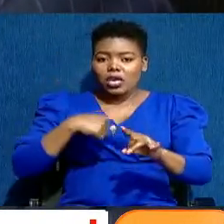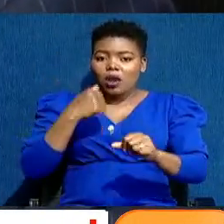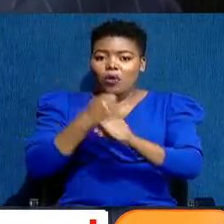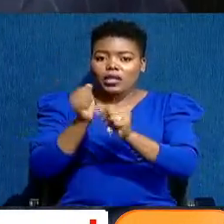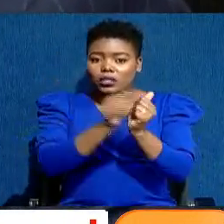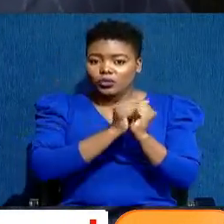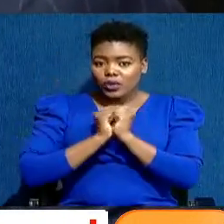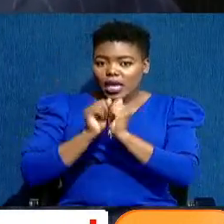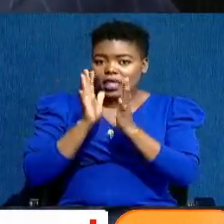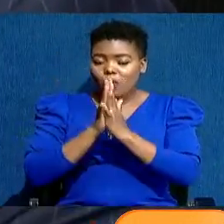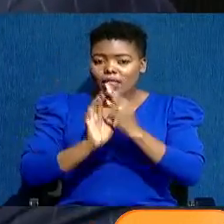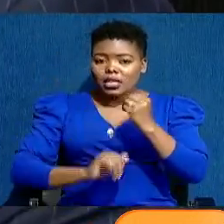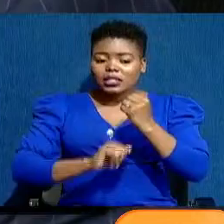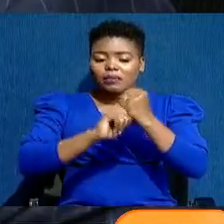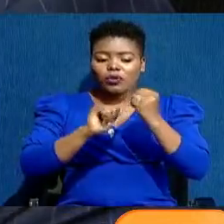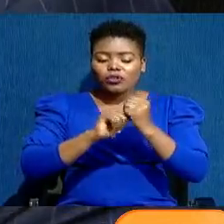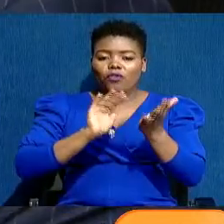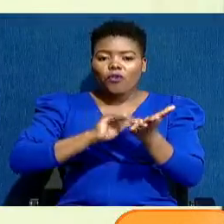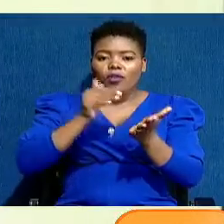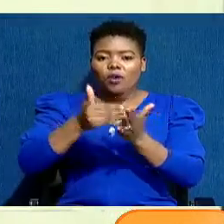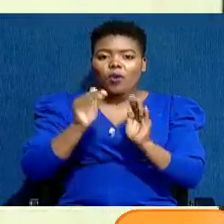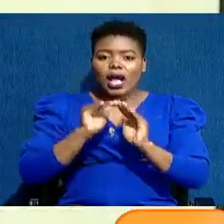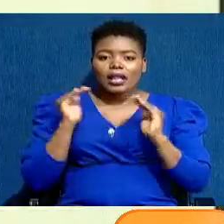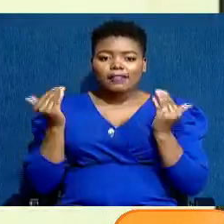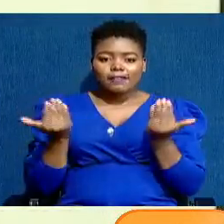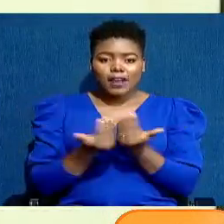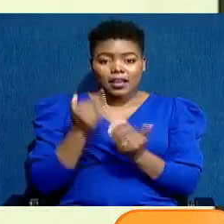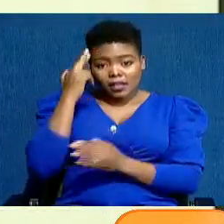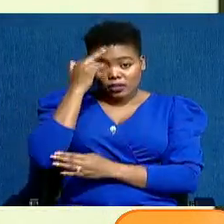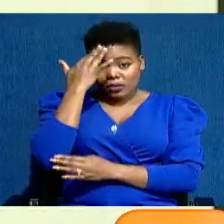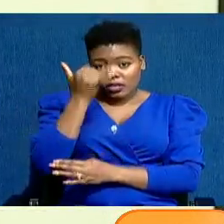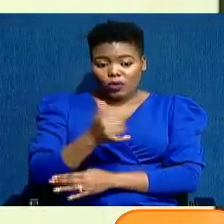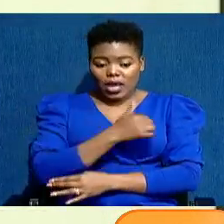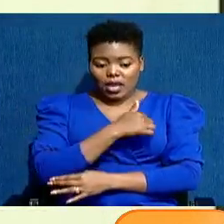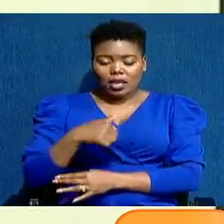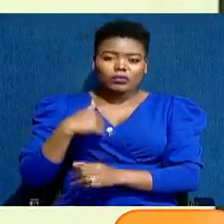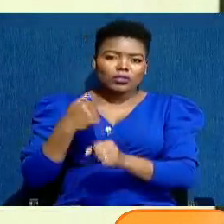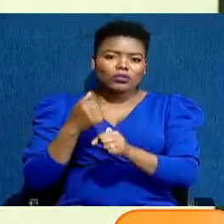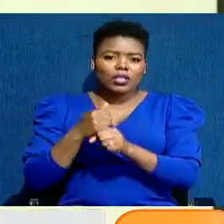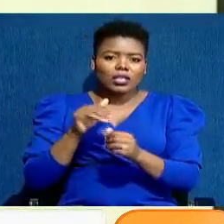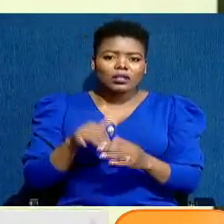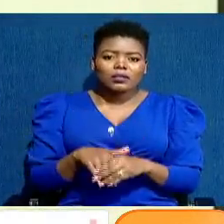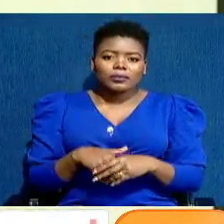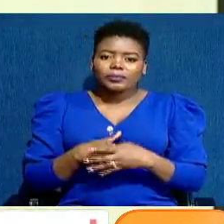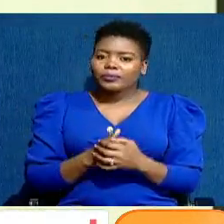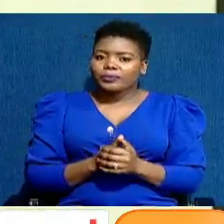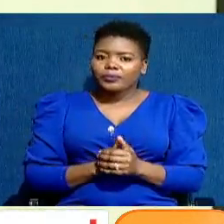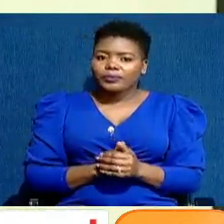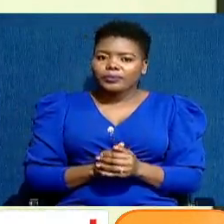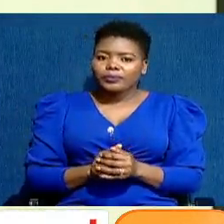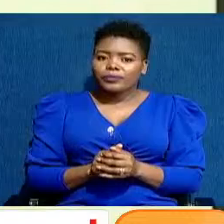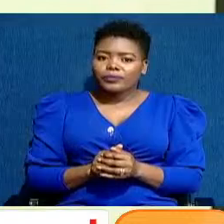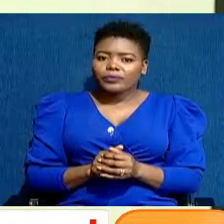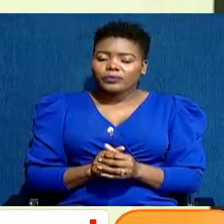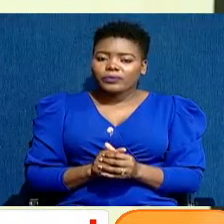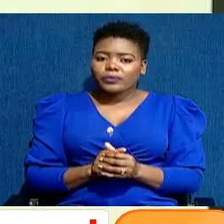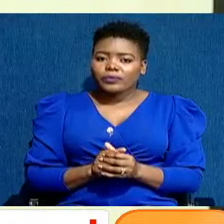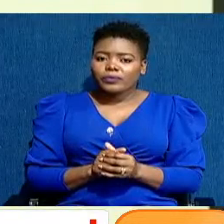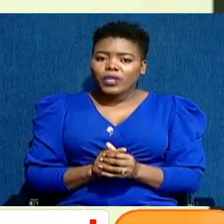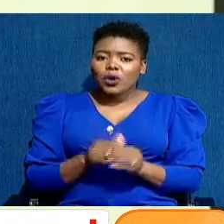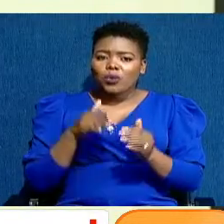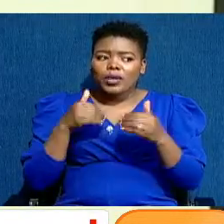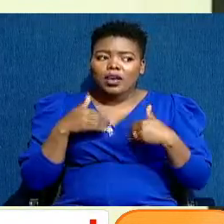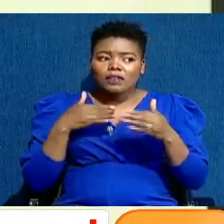the support of ourselves and Global Fund. And the reason as to why we are going to do this in January is because we have to change our existing